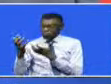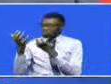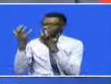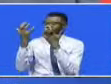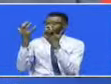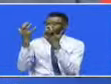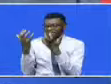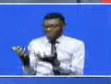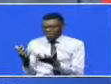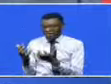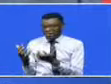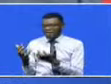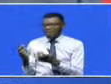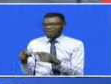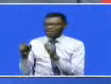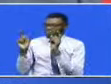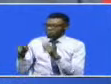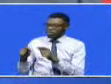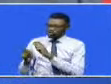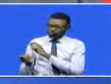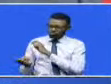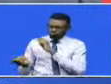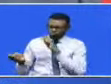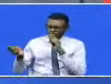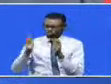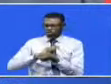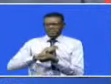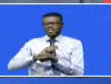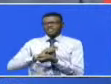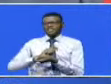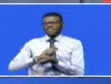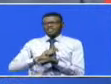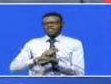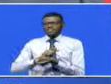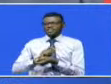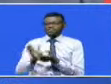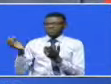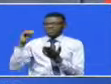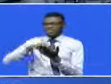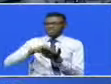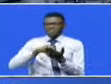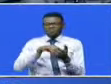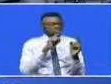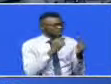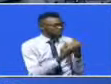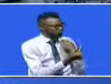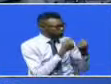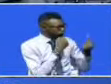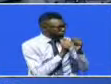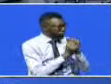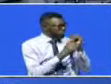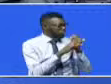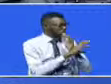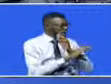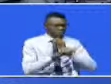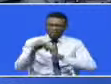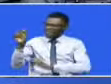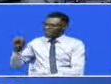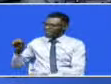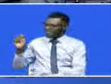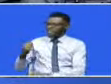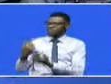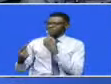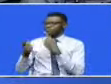That debt must be rescheduled. It must be restructured. We must renegotiate with the country. We have to. Okay. All